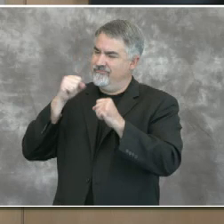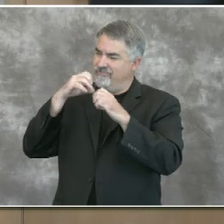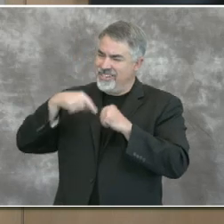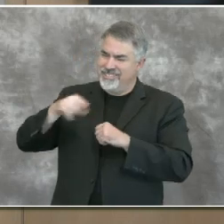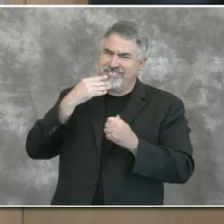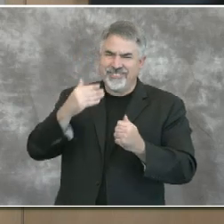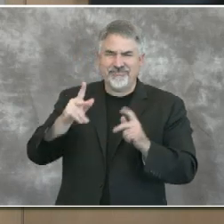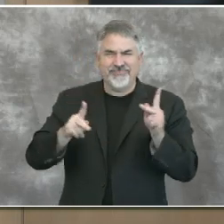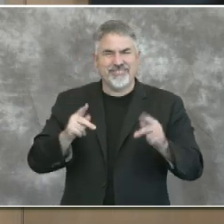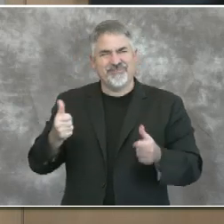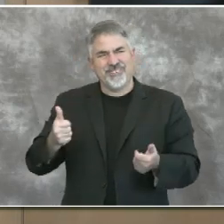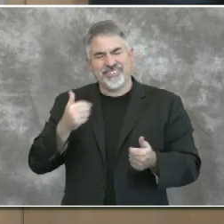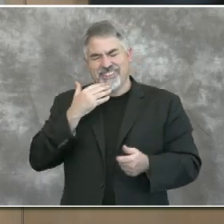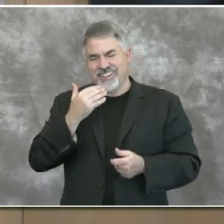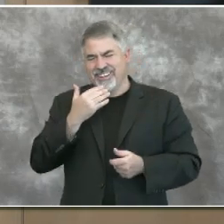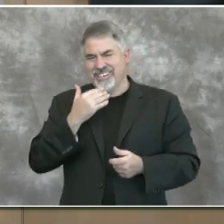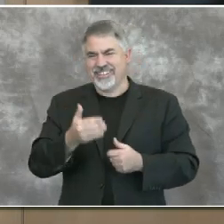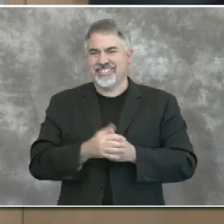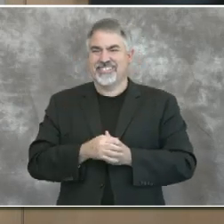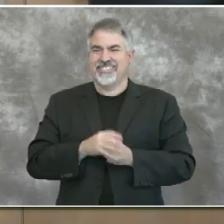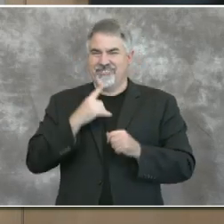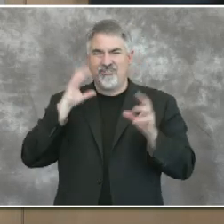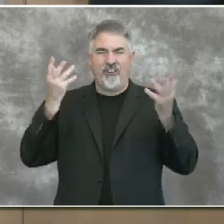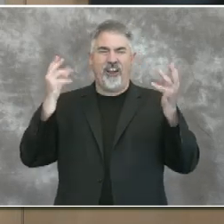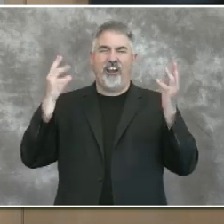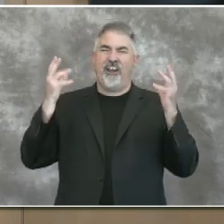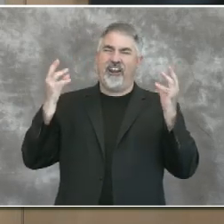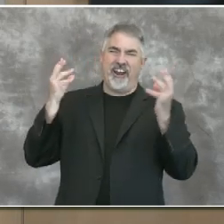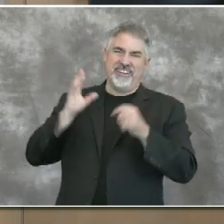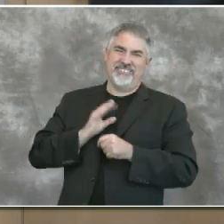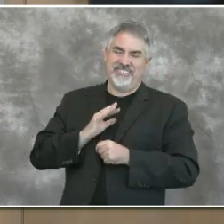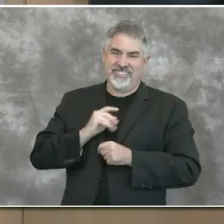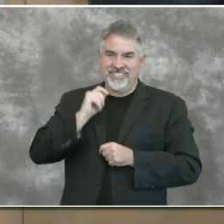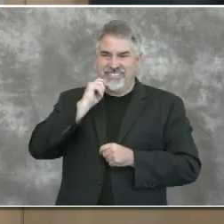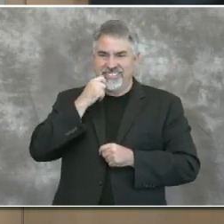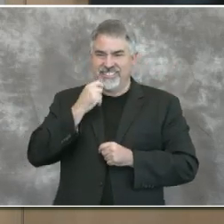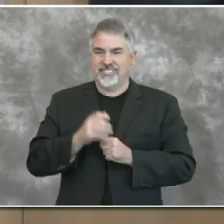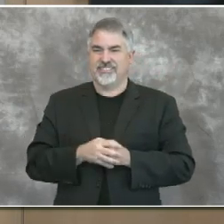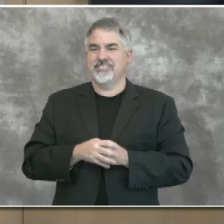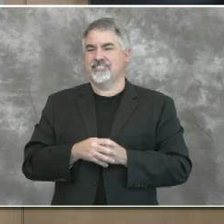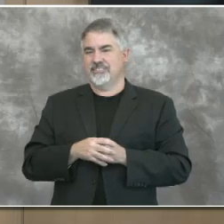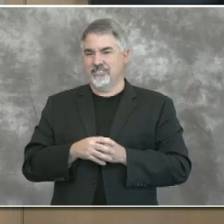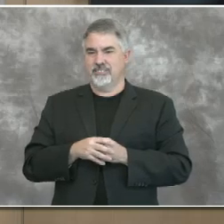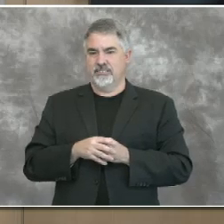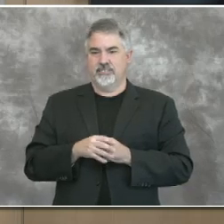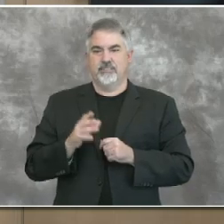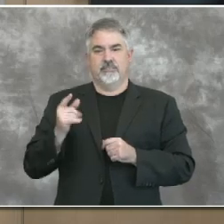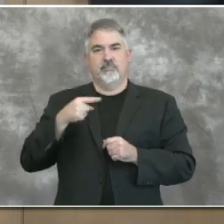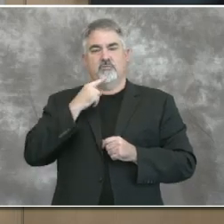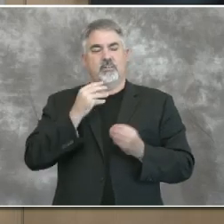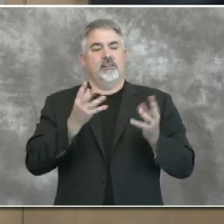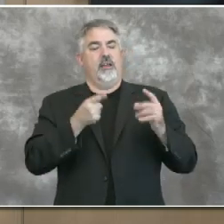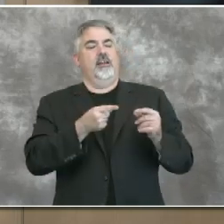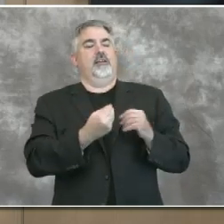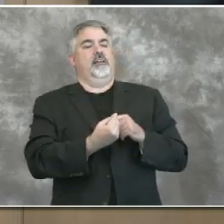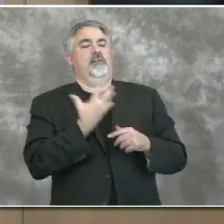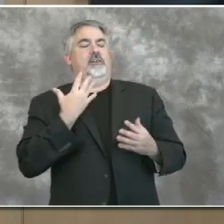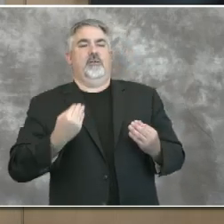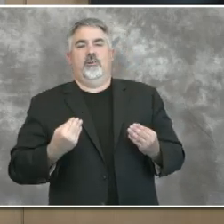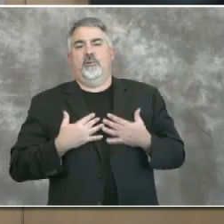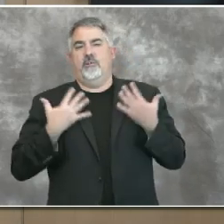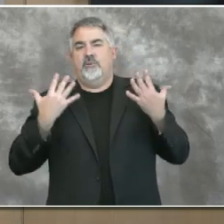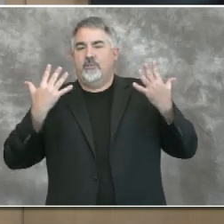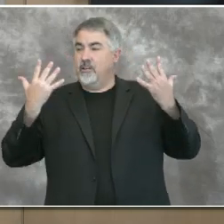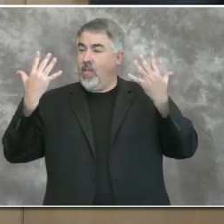Keep flashing those lights. Together we will light our way out of this darkness. Just a couple of